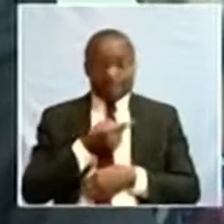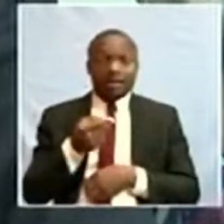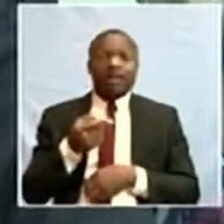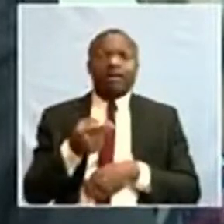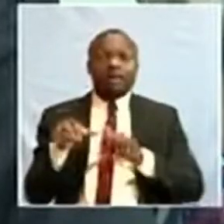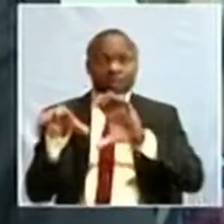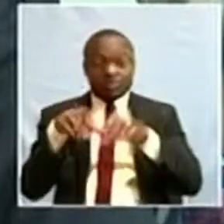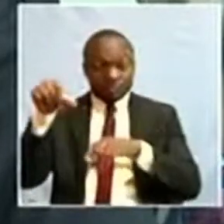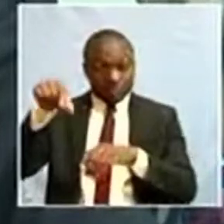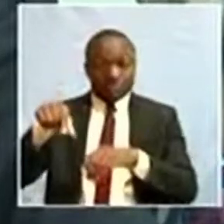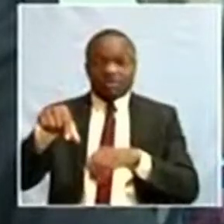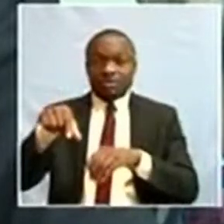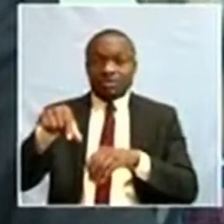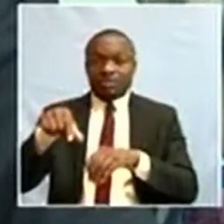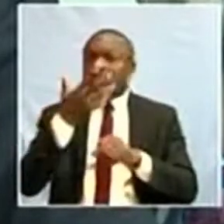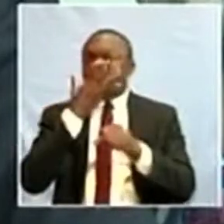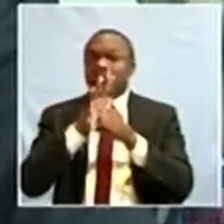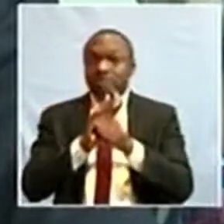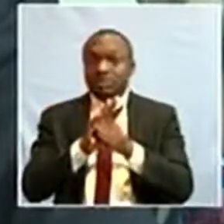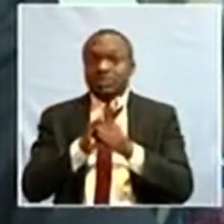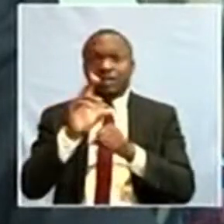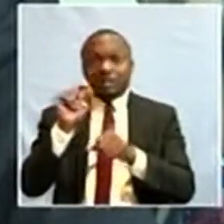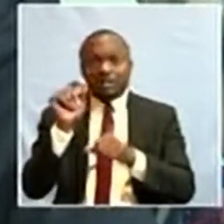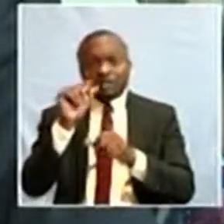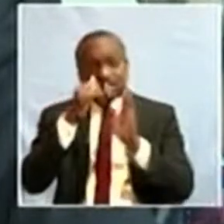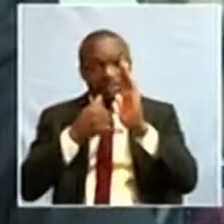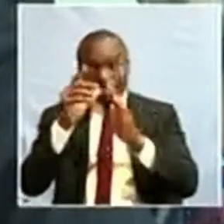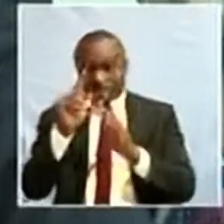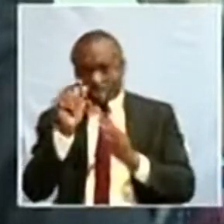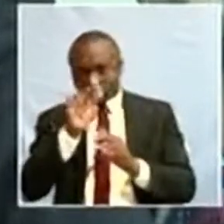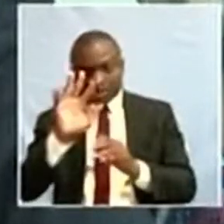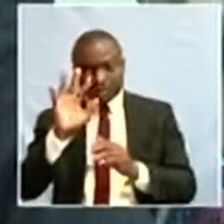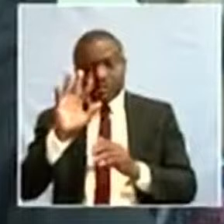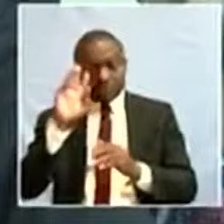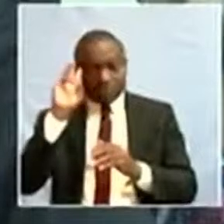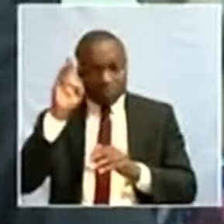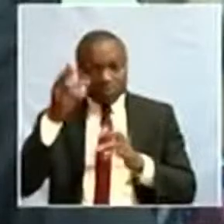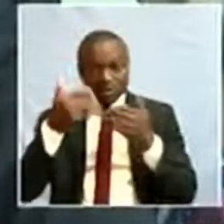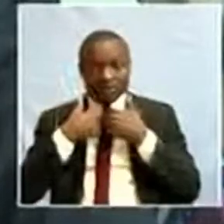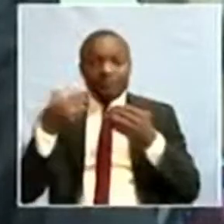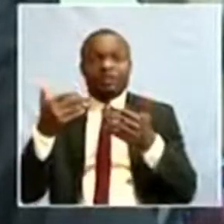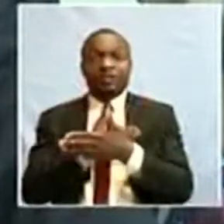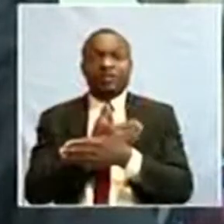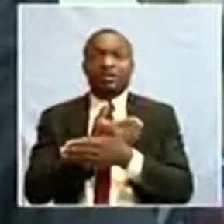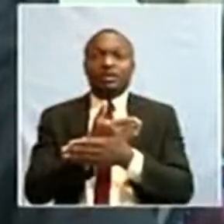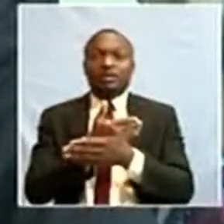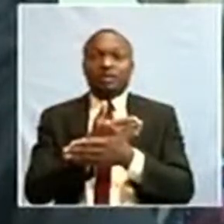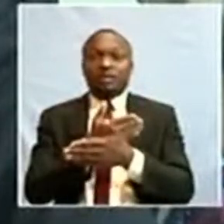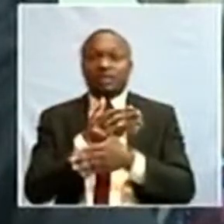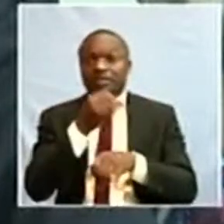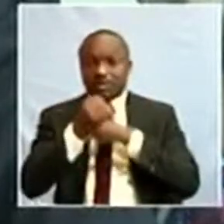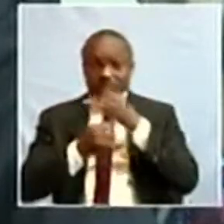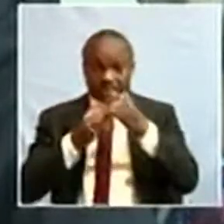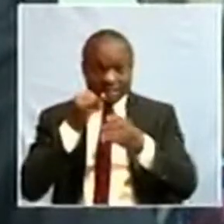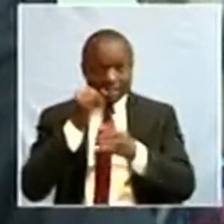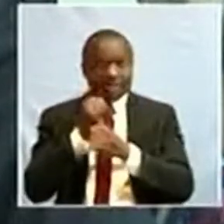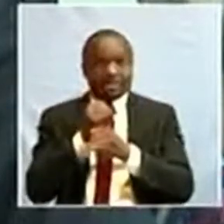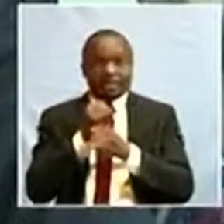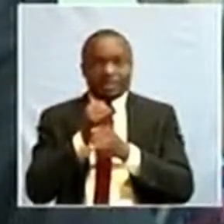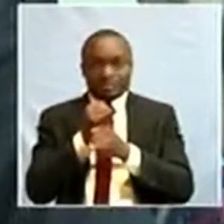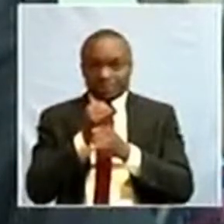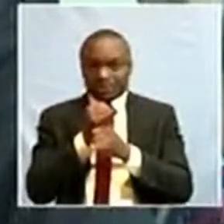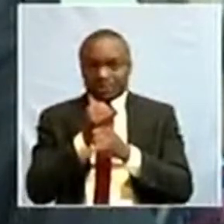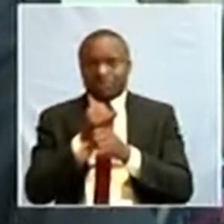January 2025, there's a new standard which has been, not a new standard. The ISI 140 that I was making reference to has actually